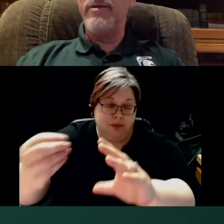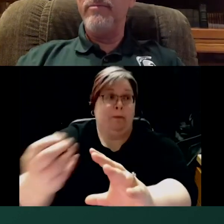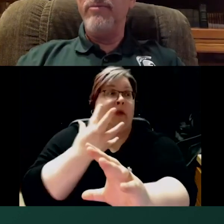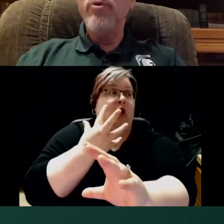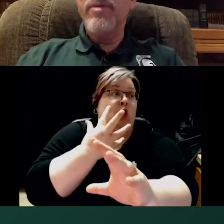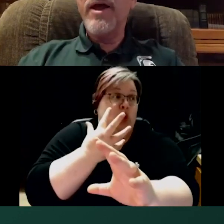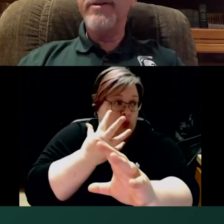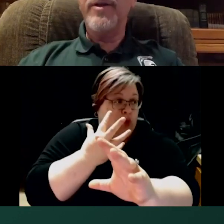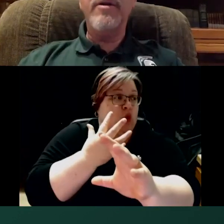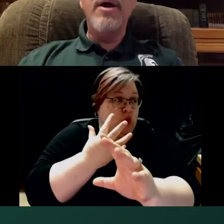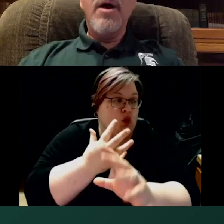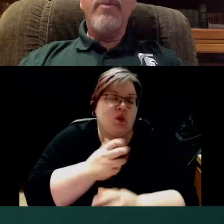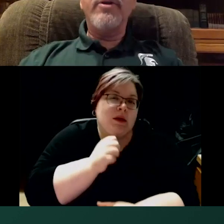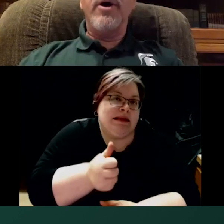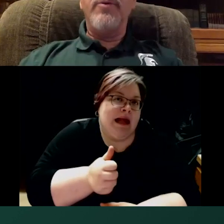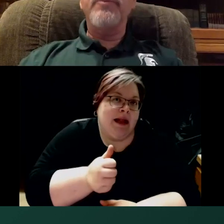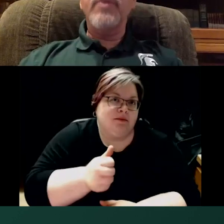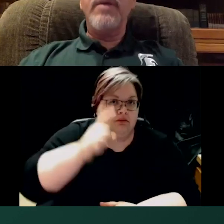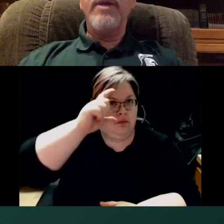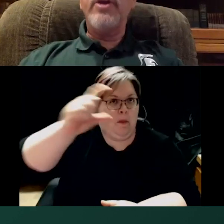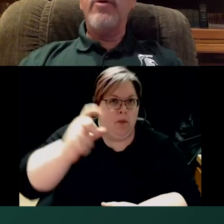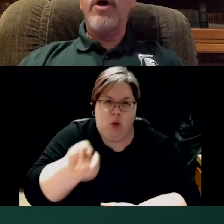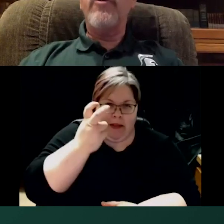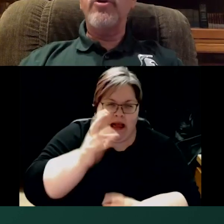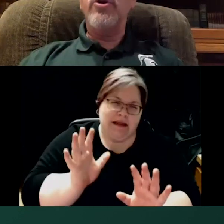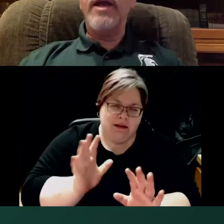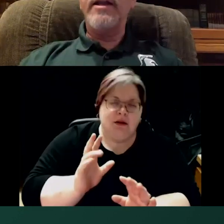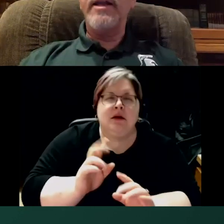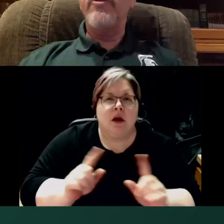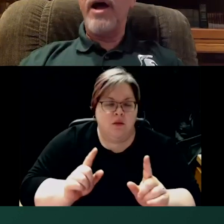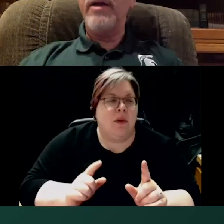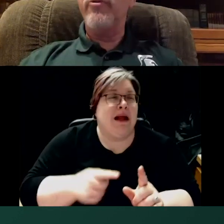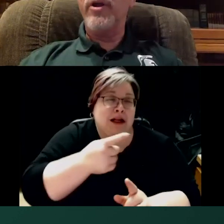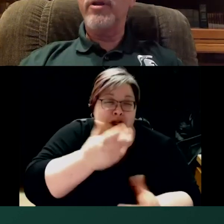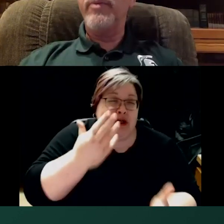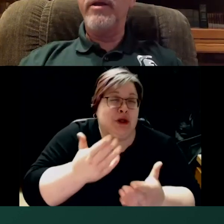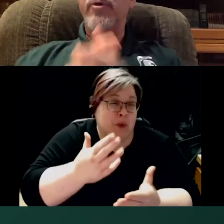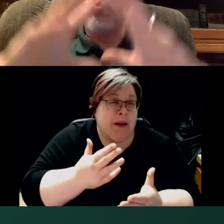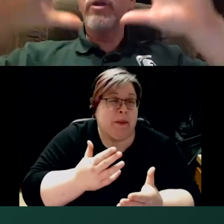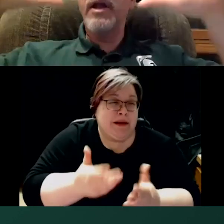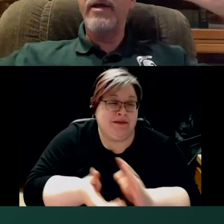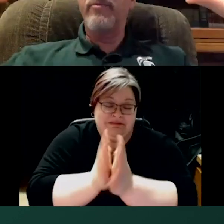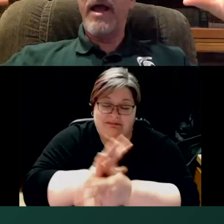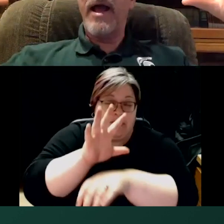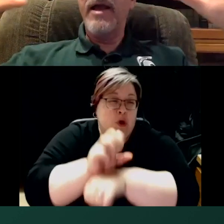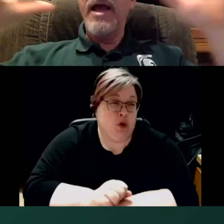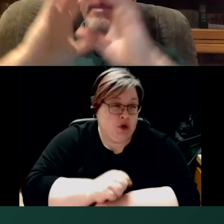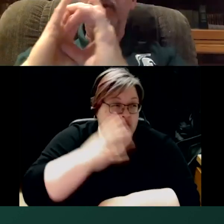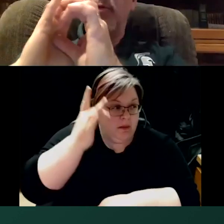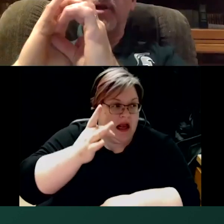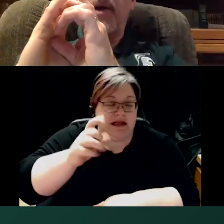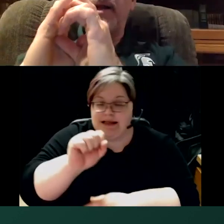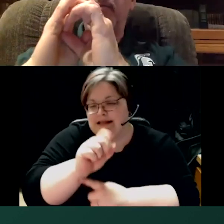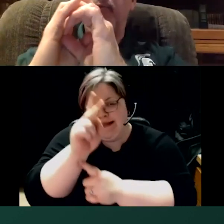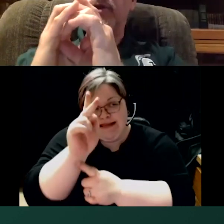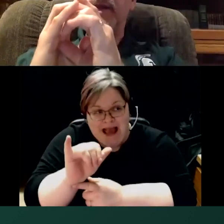to say moon blindness, but it may take a while for you to look at it and get your eyes adjusted, because the whole sky is black and this